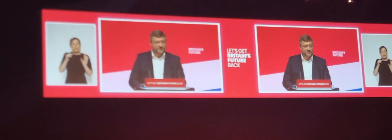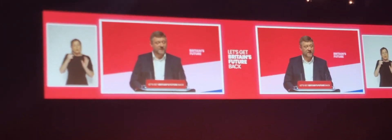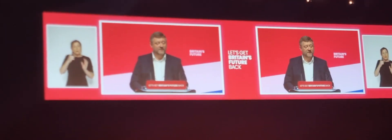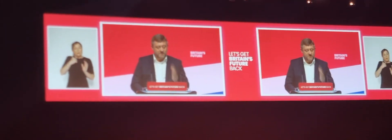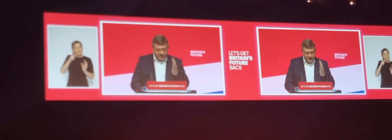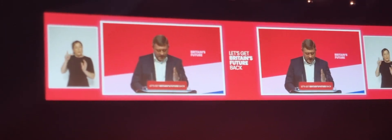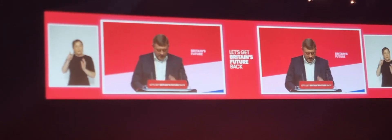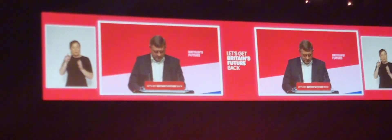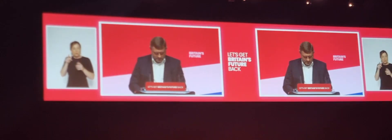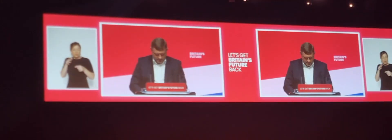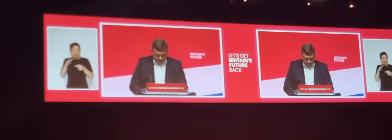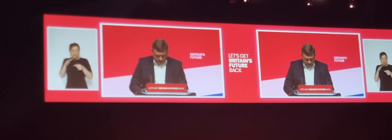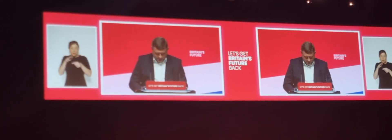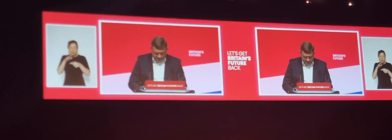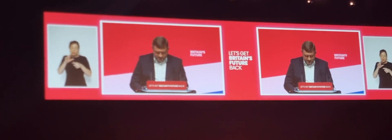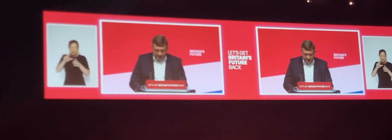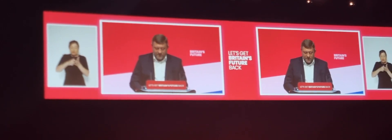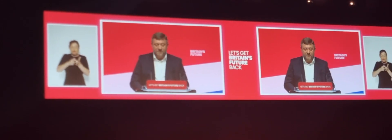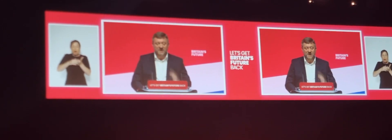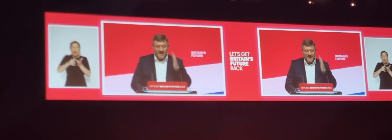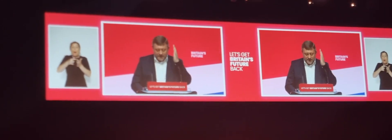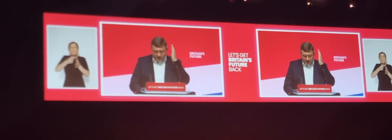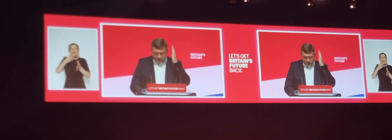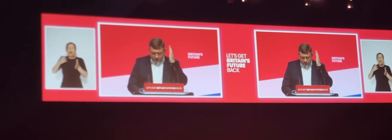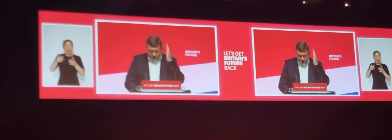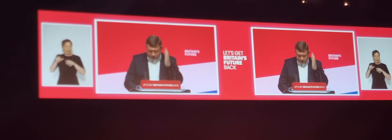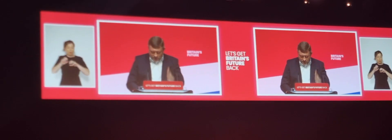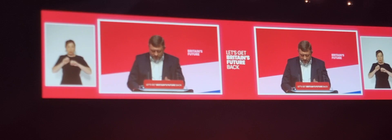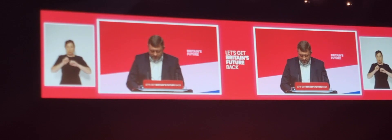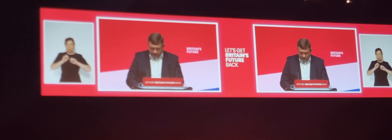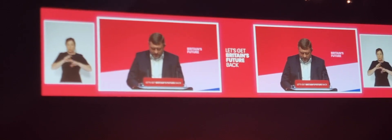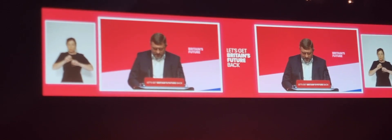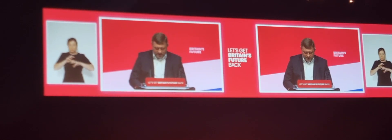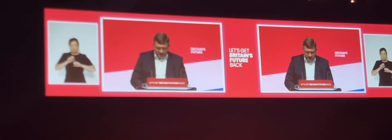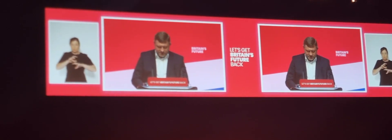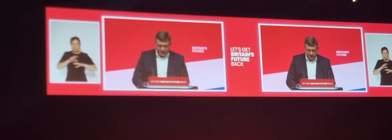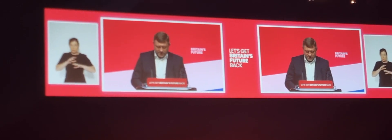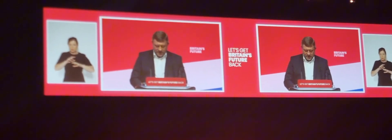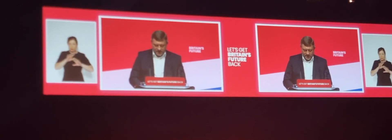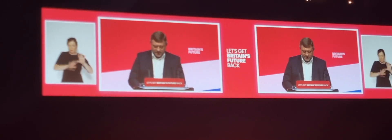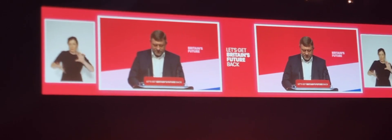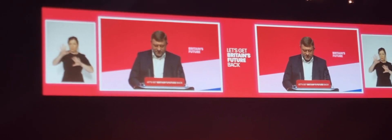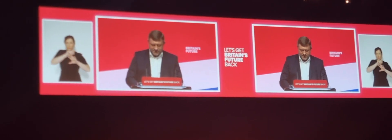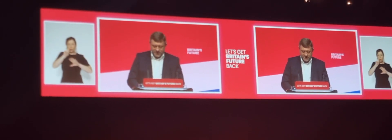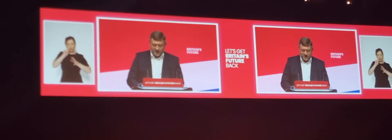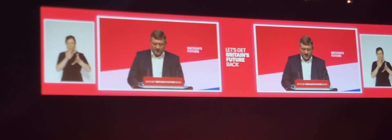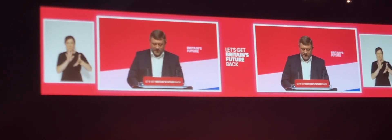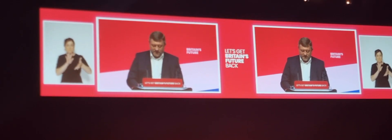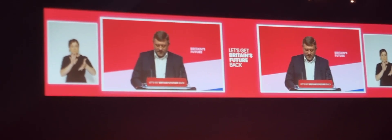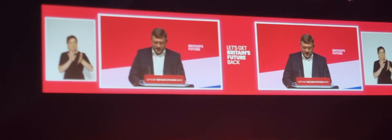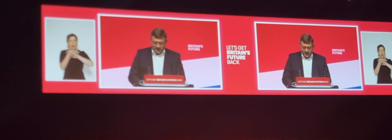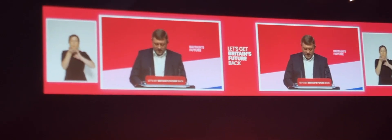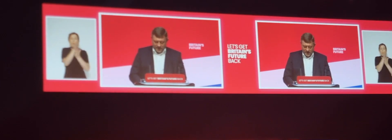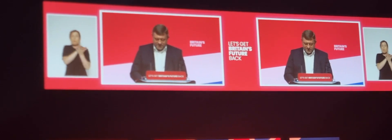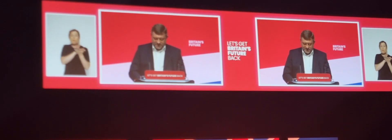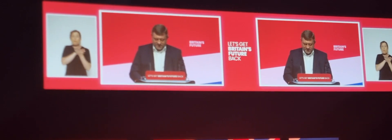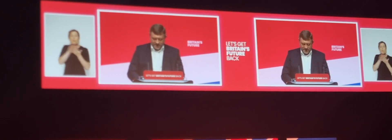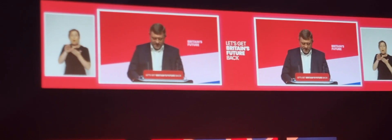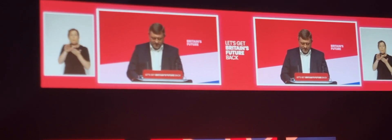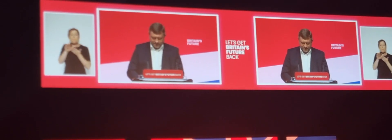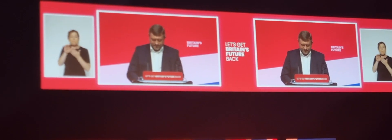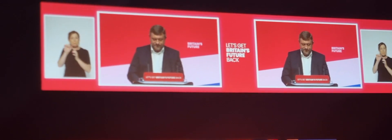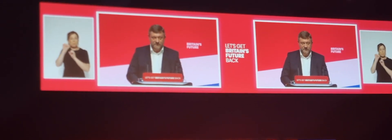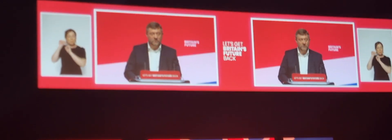of Russified Crimea, to disseminate propaganda and to destroy the Ukrainian nation in the genocidal war